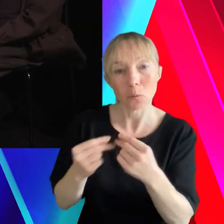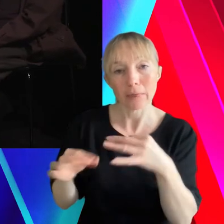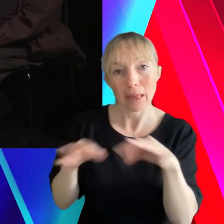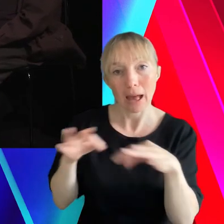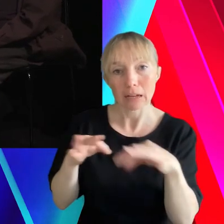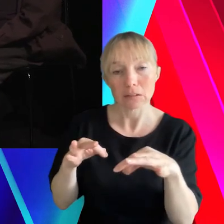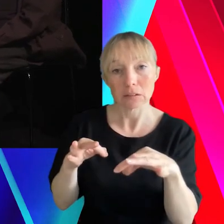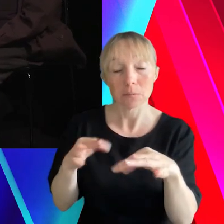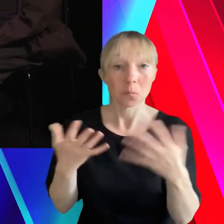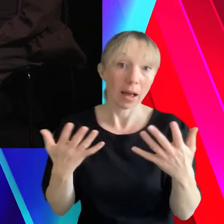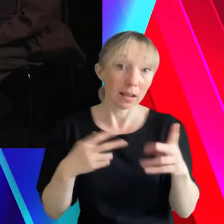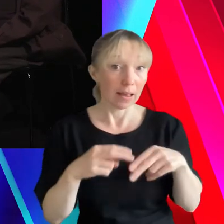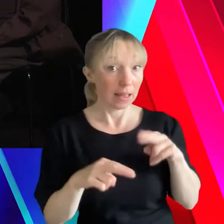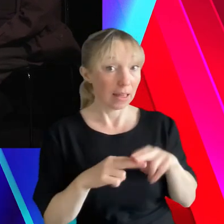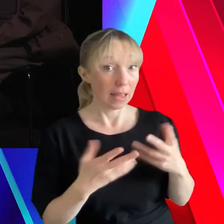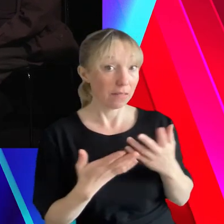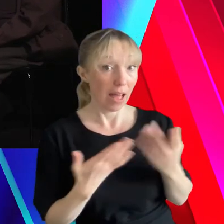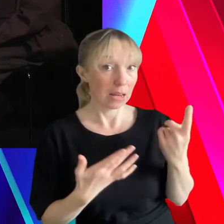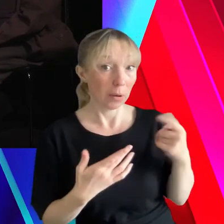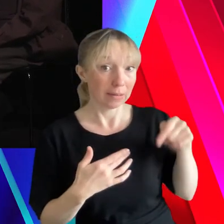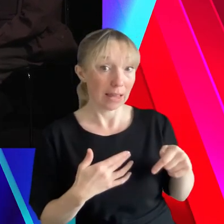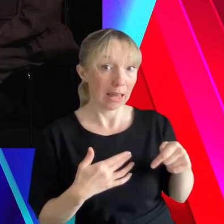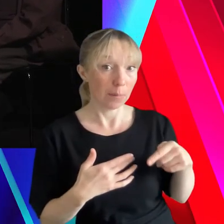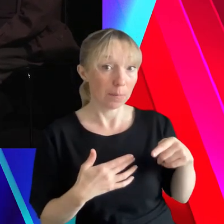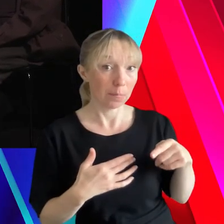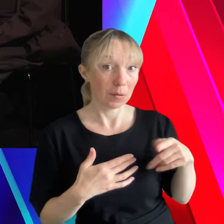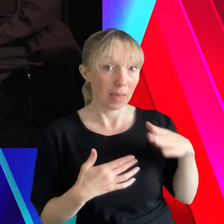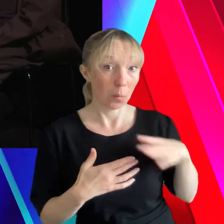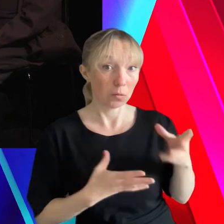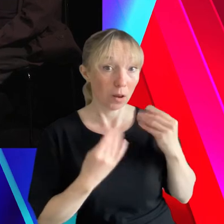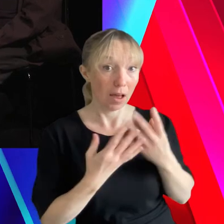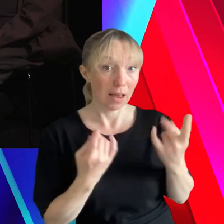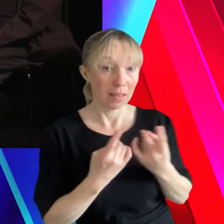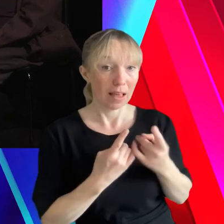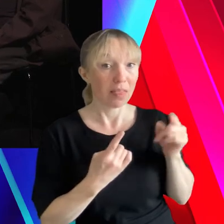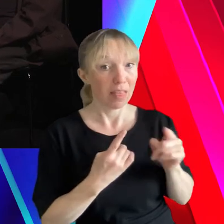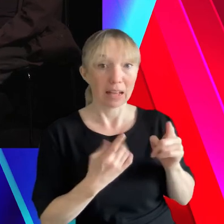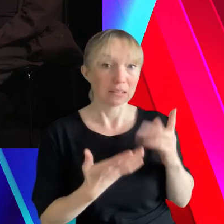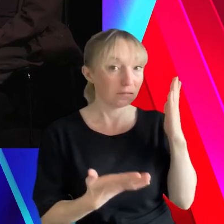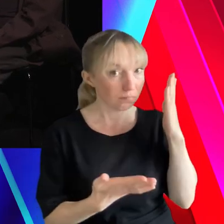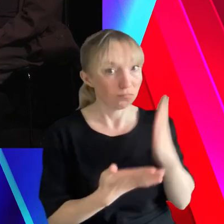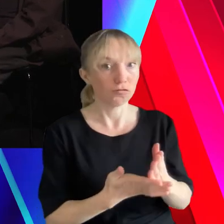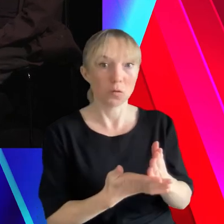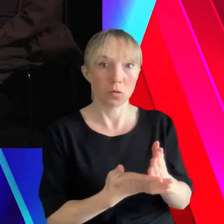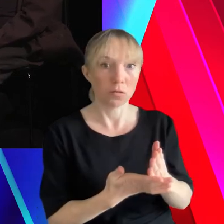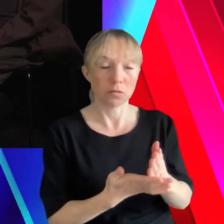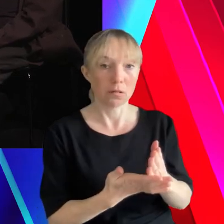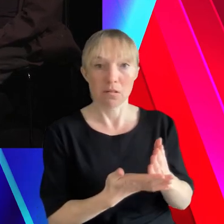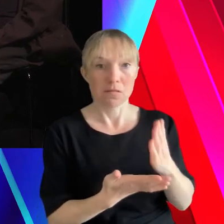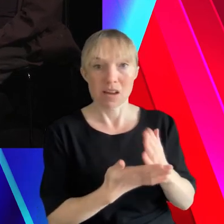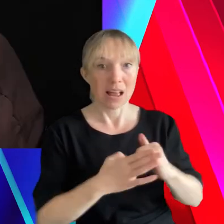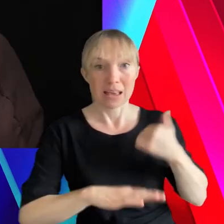if anyone is here because they want to learn anything, I would say that is a fundamental truth about